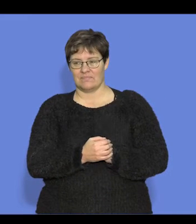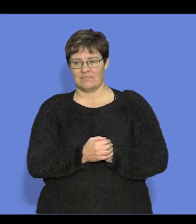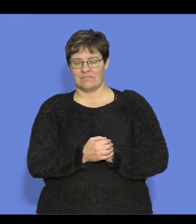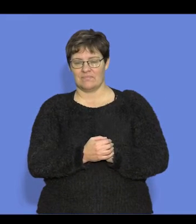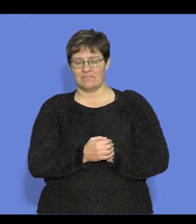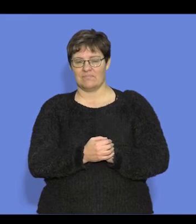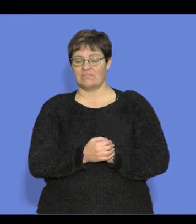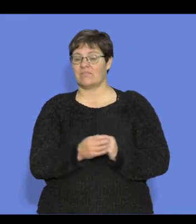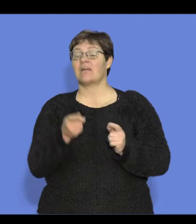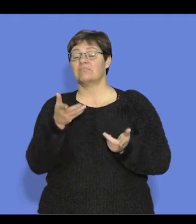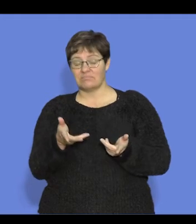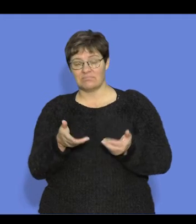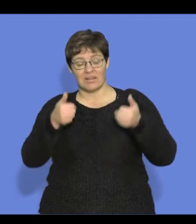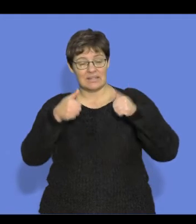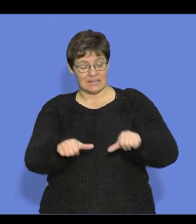Then, next one,